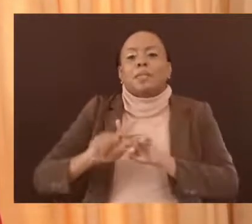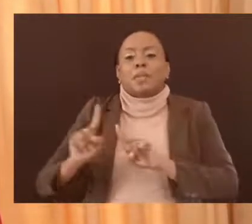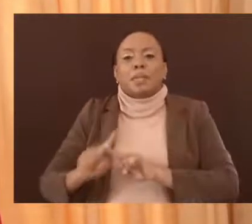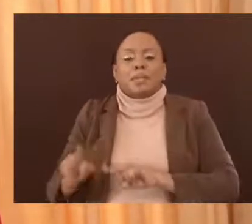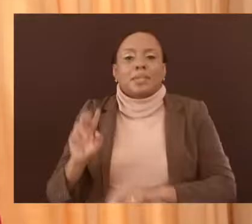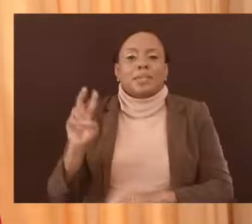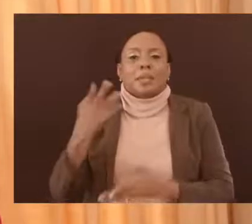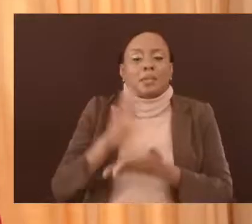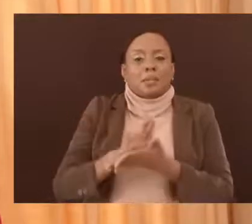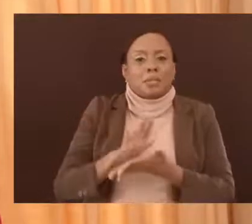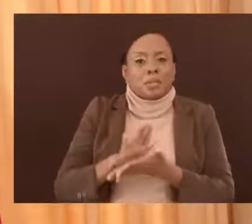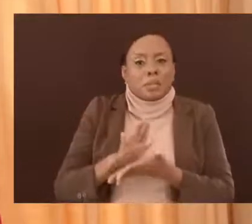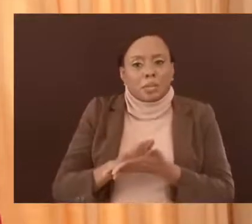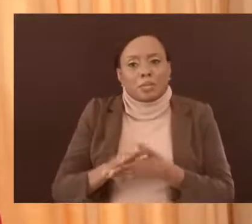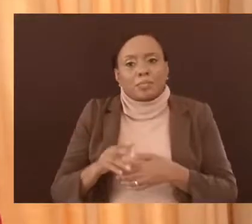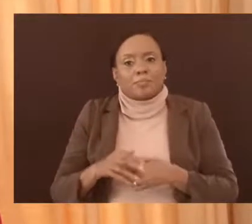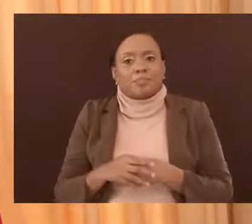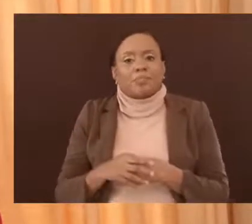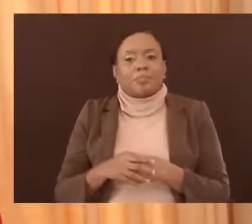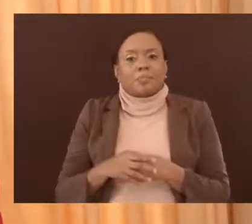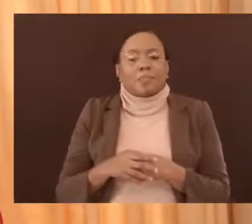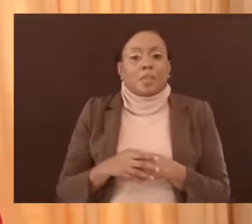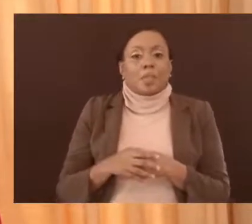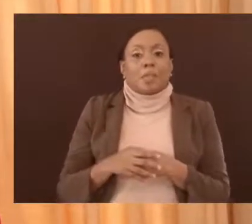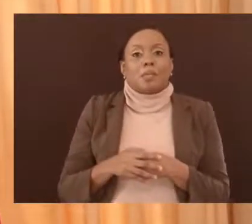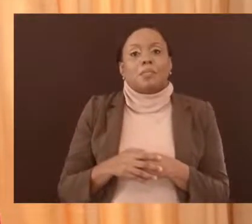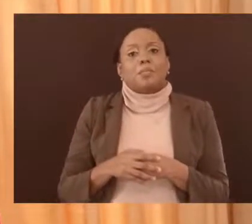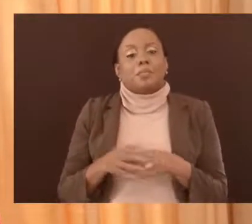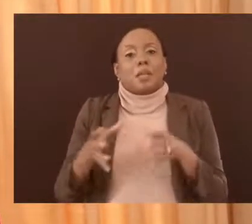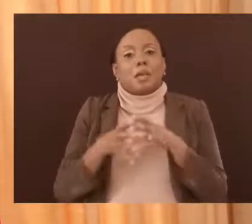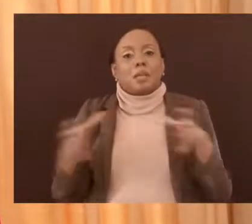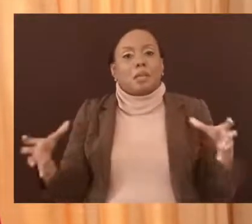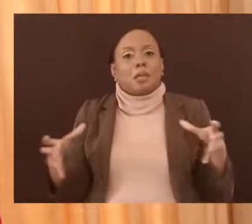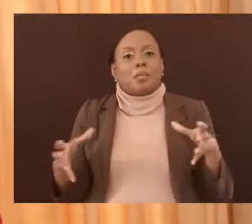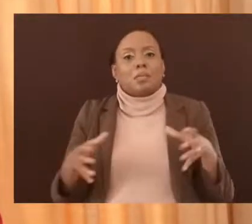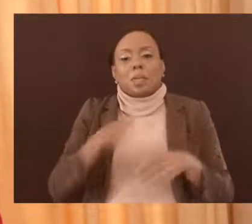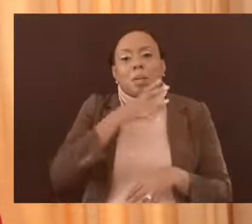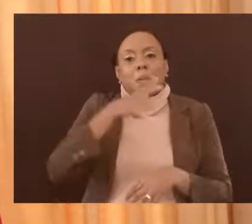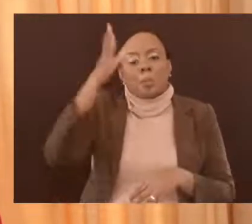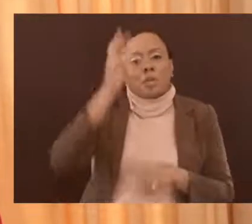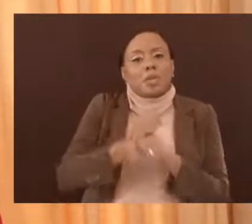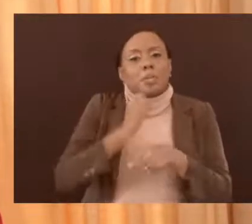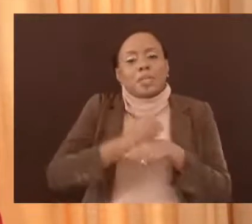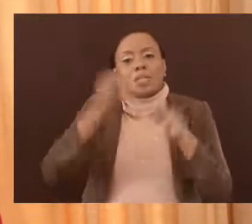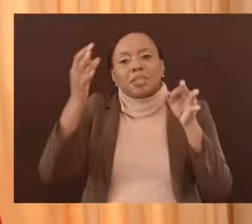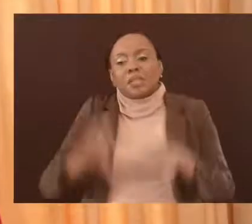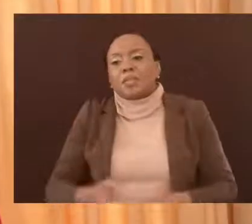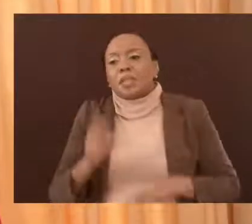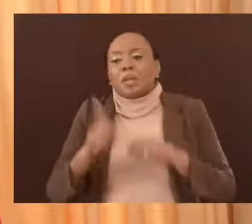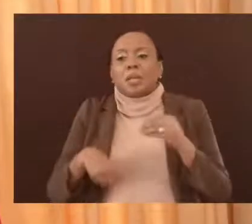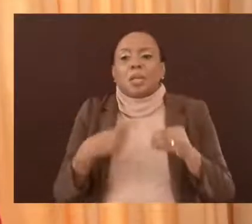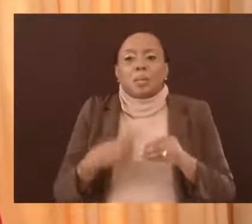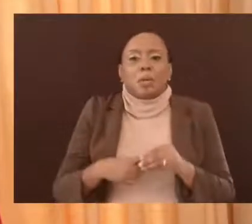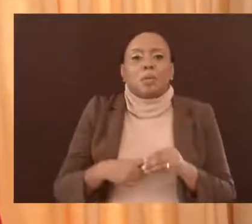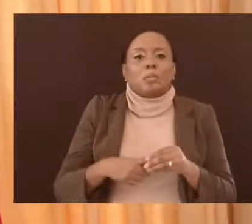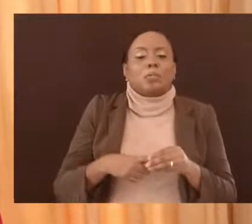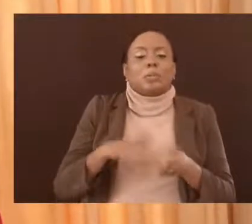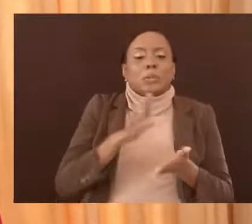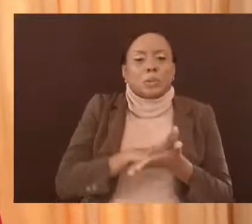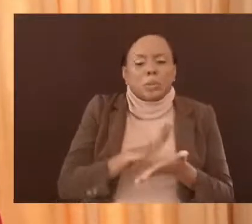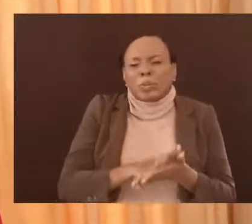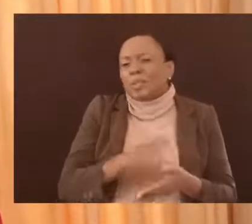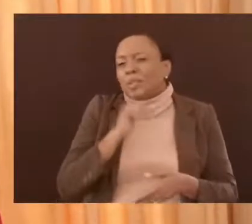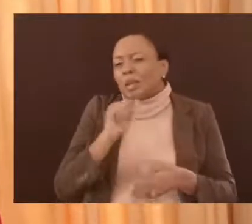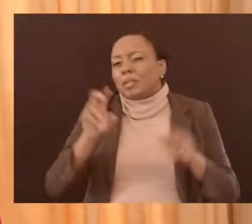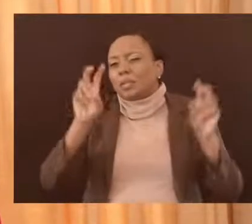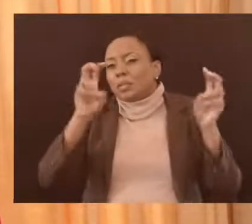people make decisions in terms of where to send a child or which school is good for a particular child, not necessarily based on the subjects that